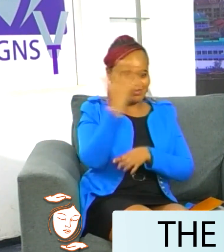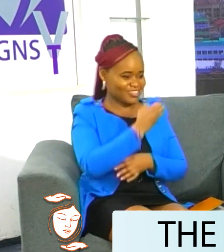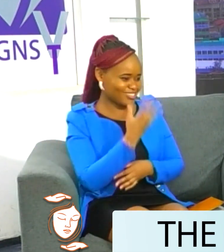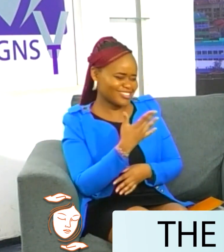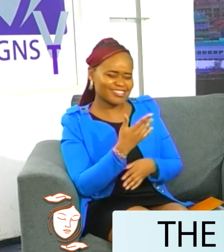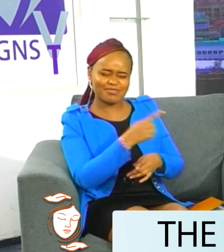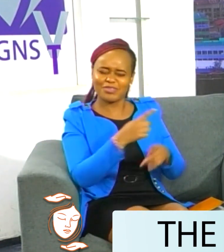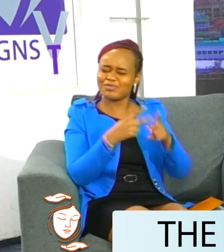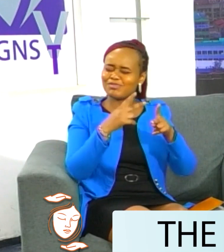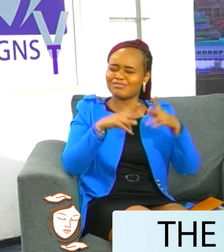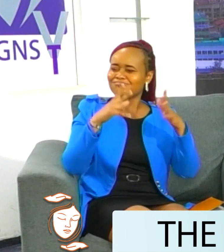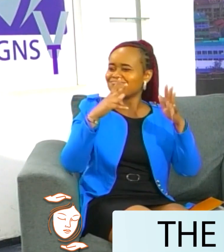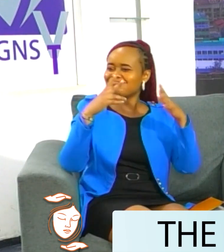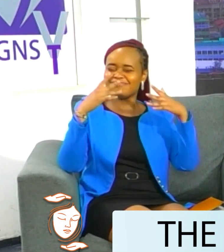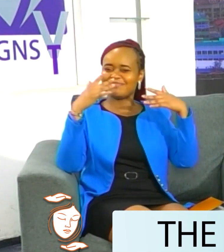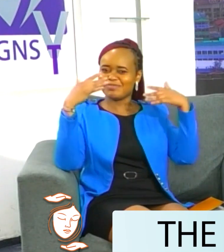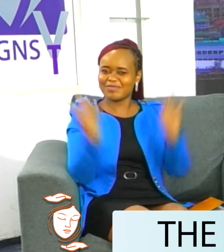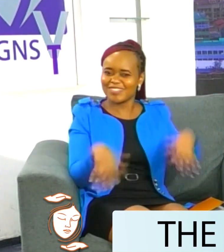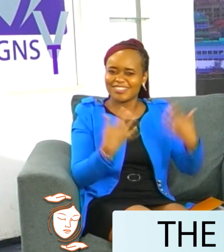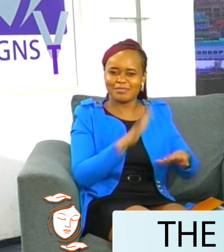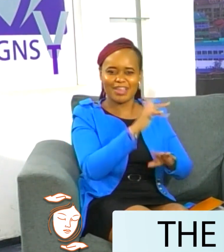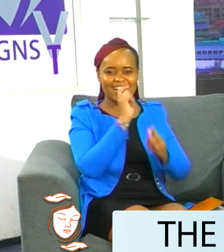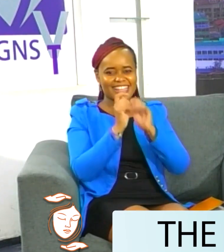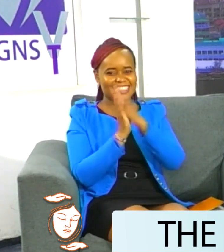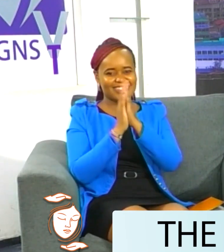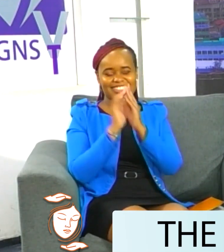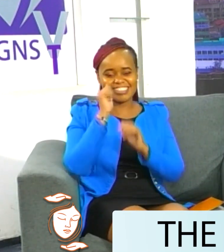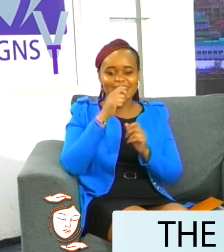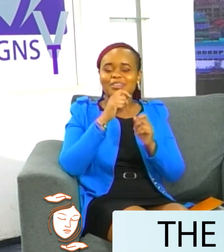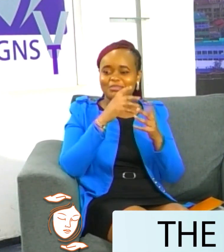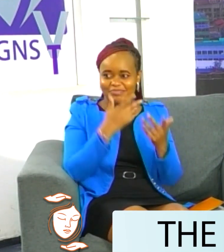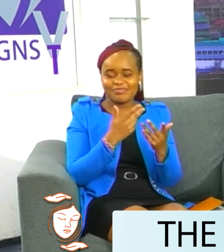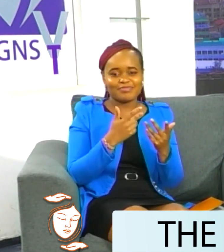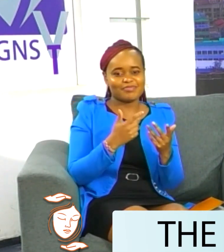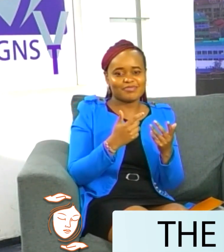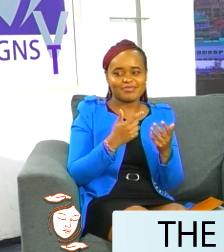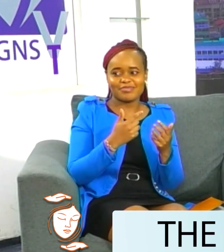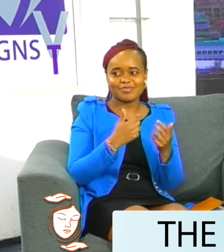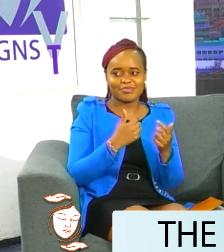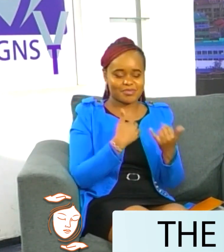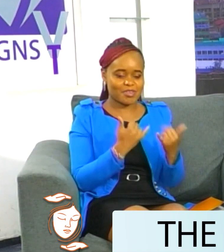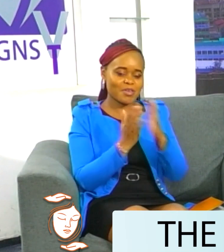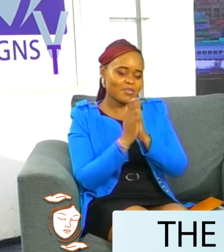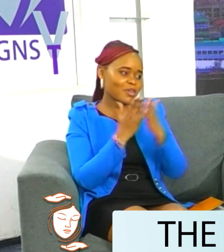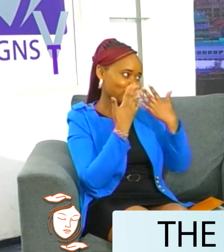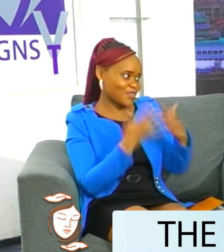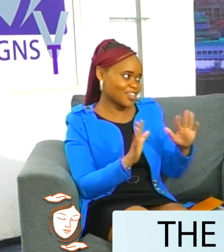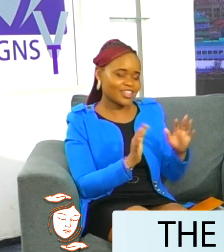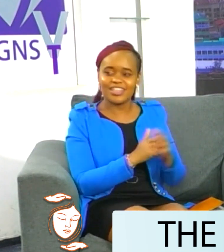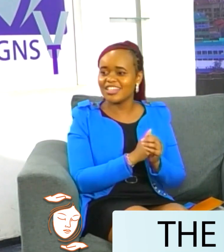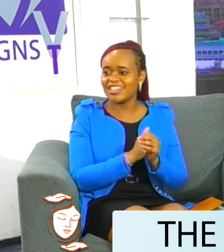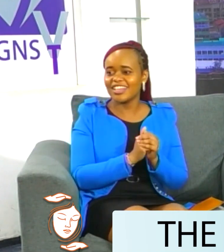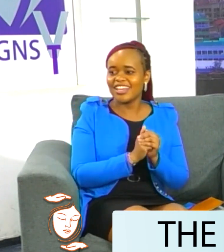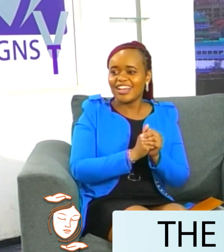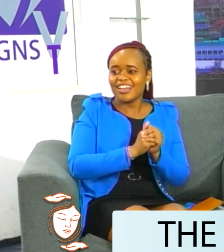coming here at Glamour Show. And it was so interesting and amazing to have an interview with you.